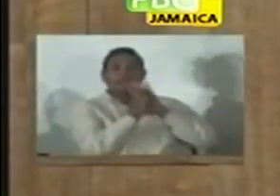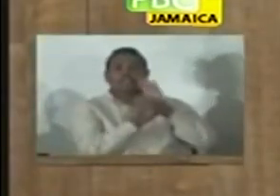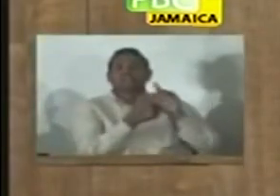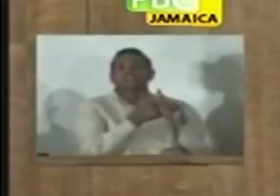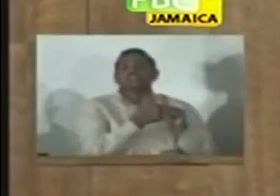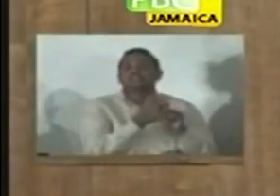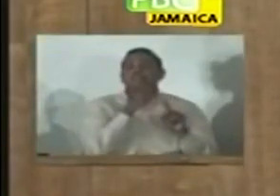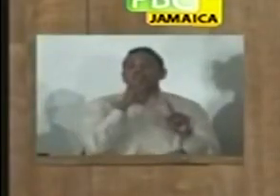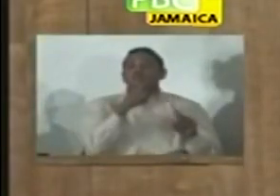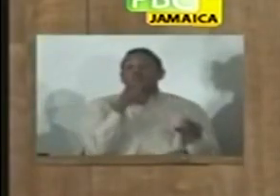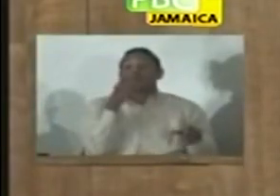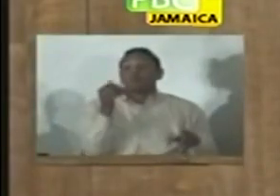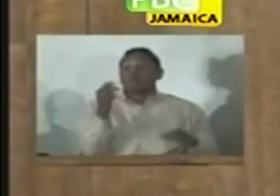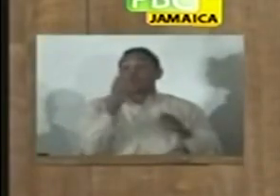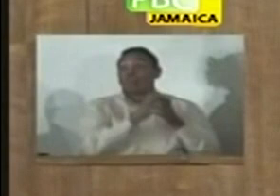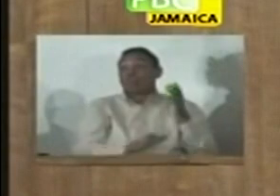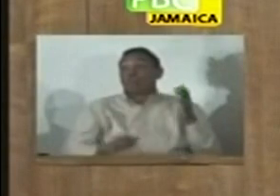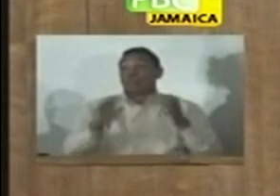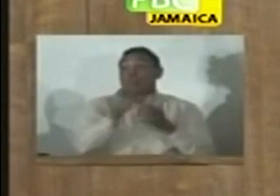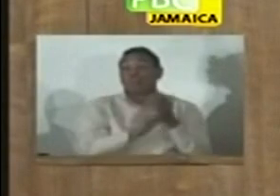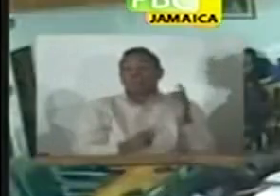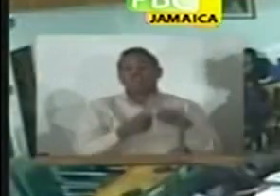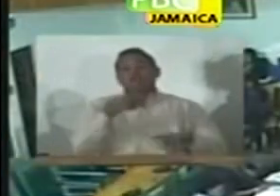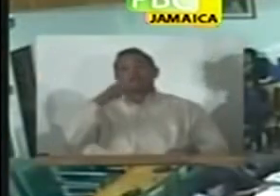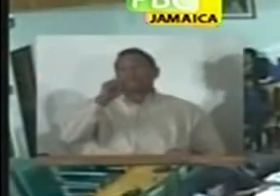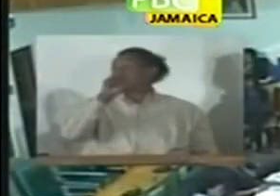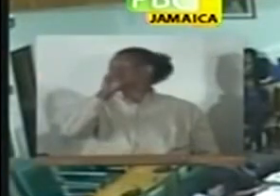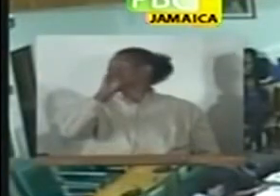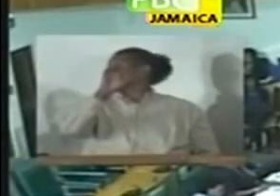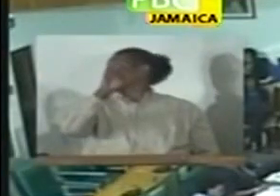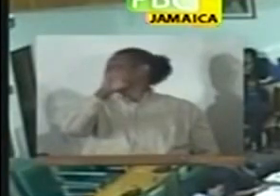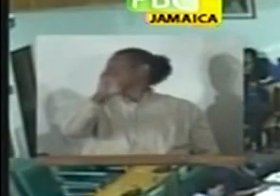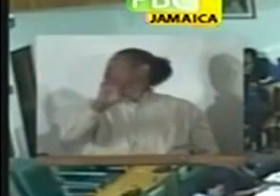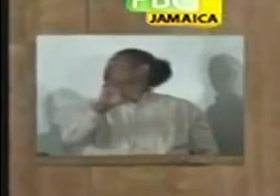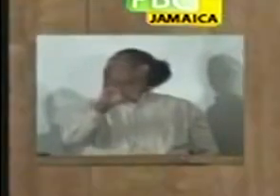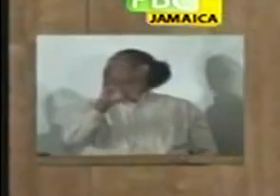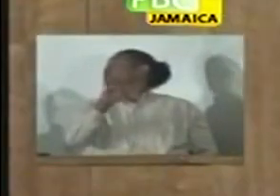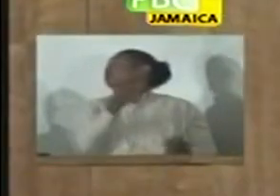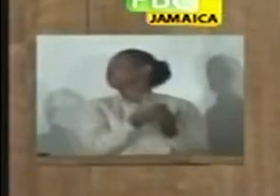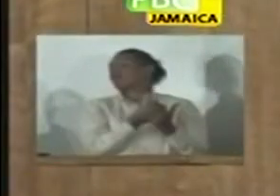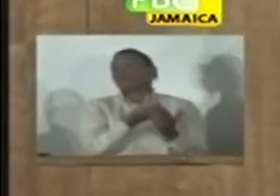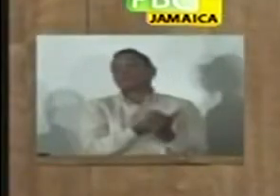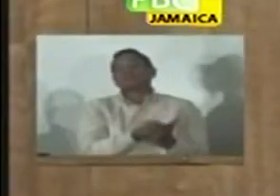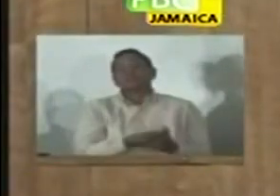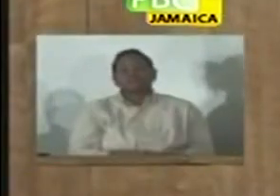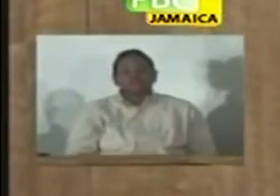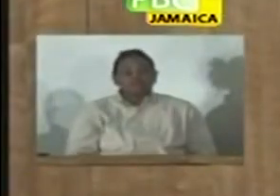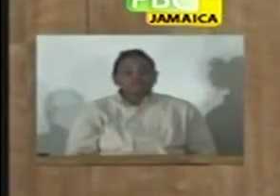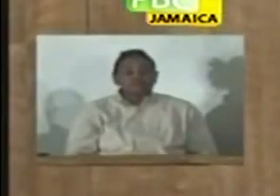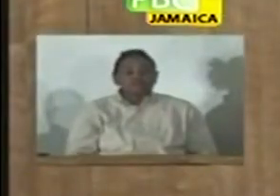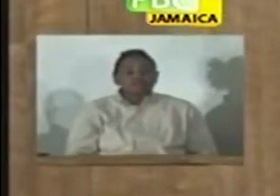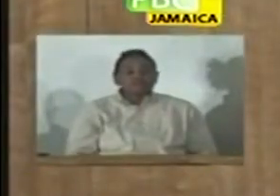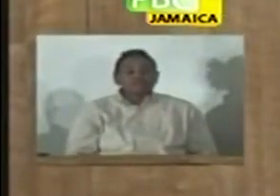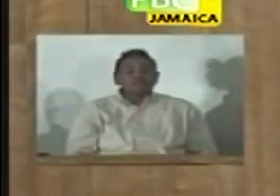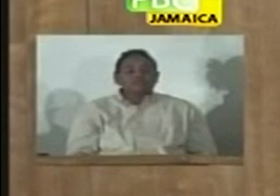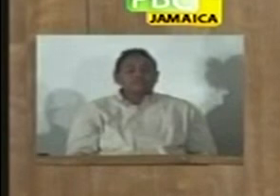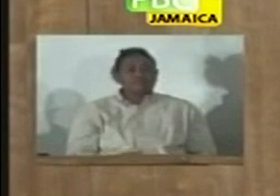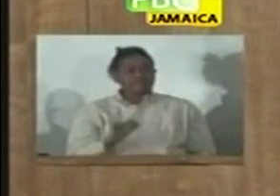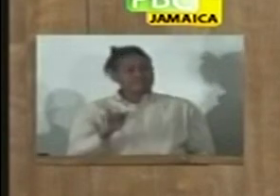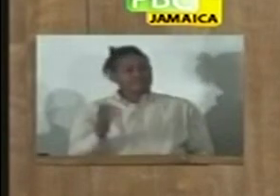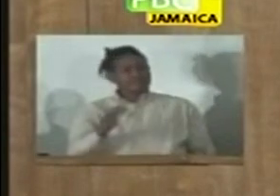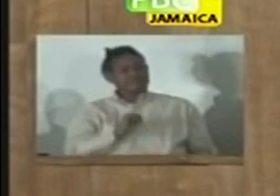has taken money from the Petrocarib Fund, Development Fund. And that's what I